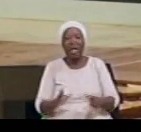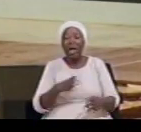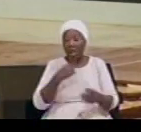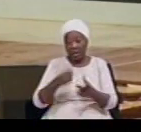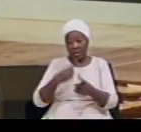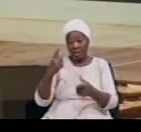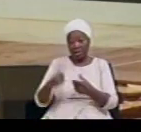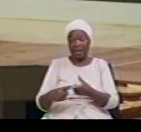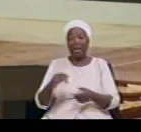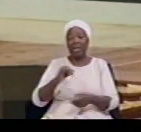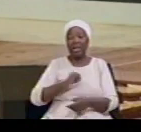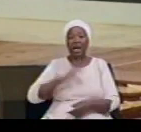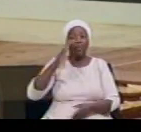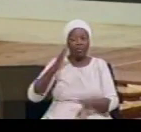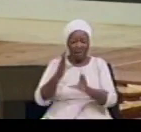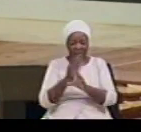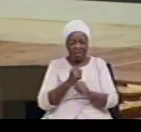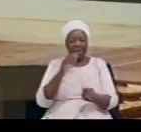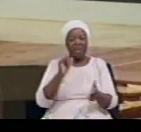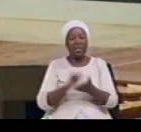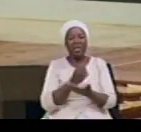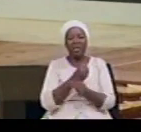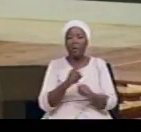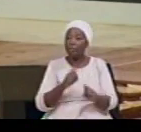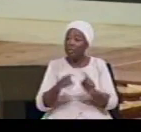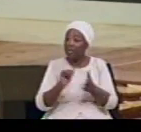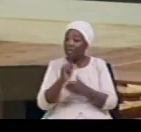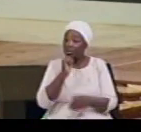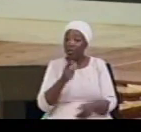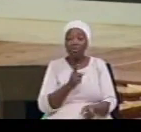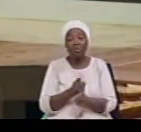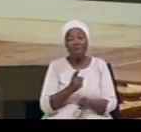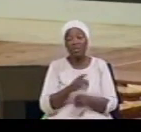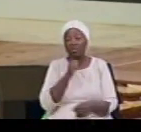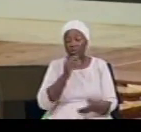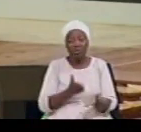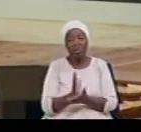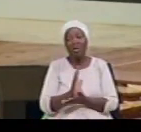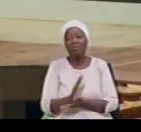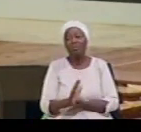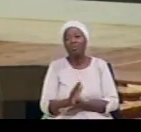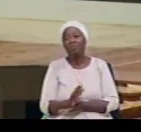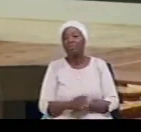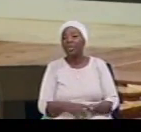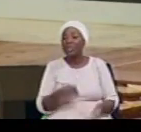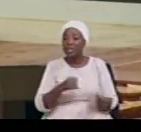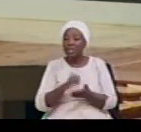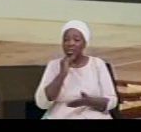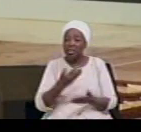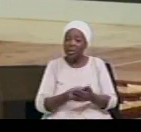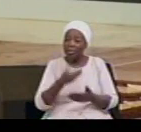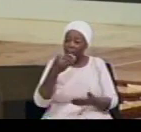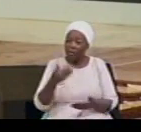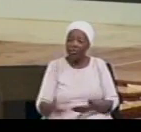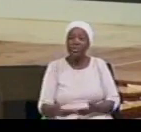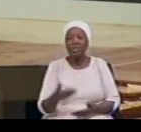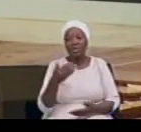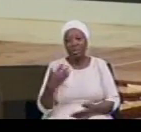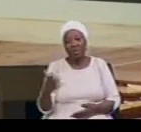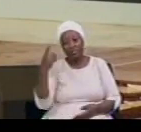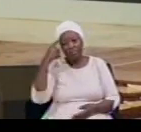that salvation. But that's not right. It's a purchased possession, and you can see it in